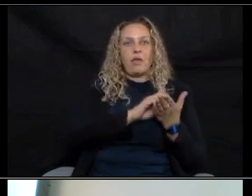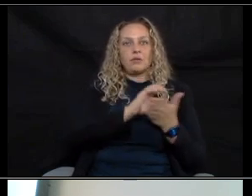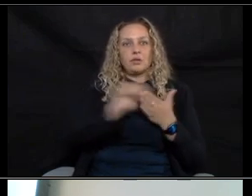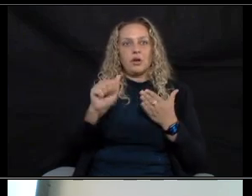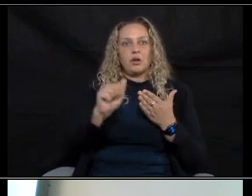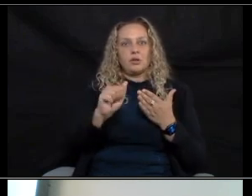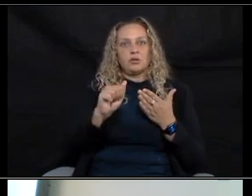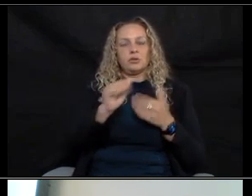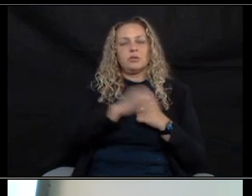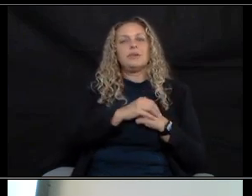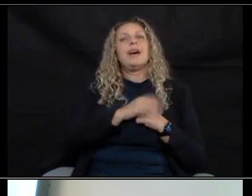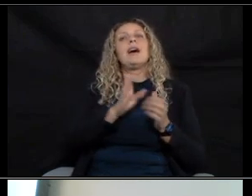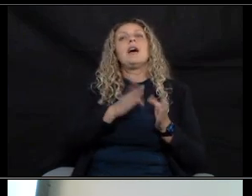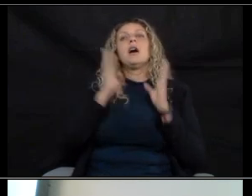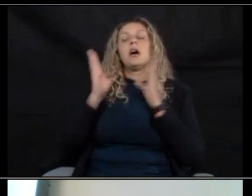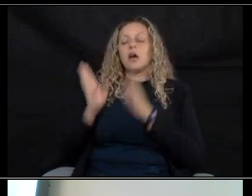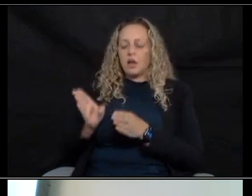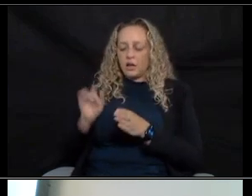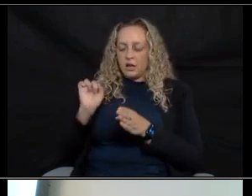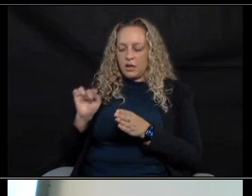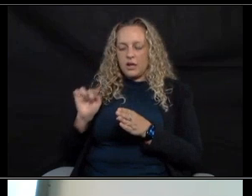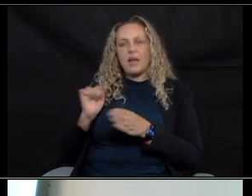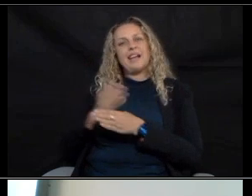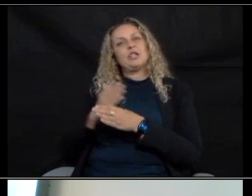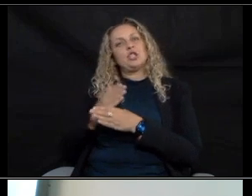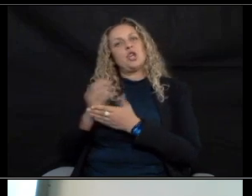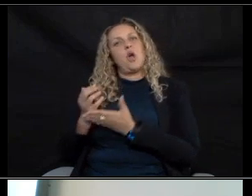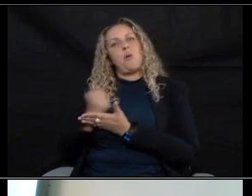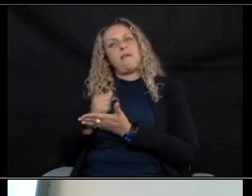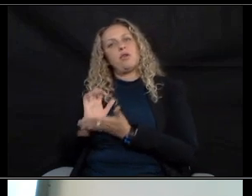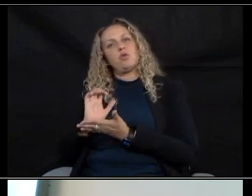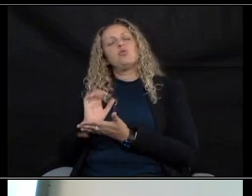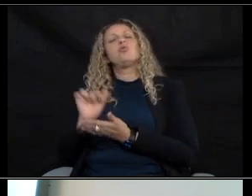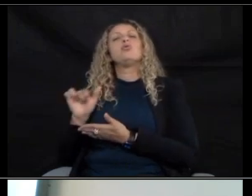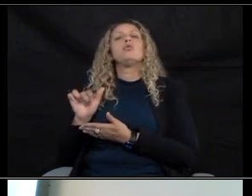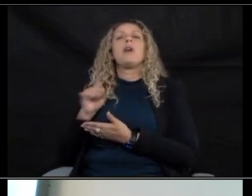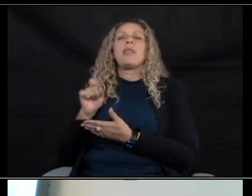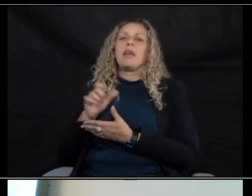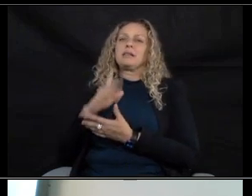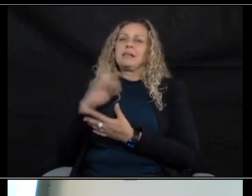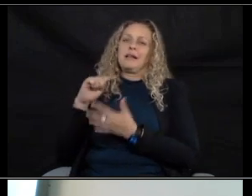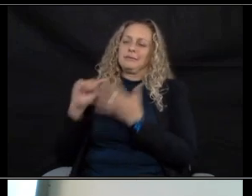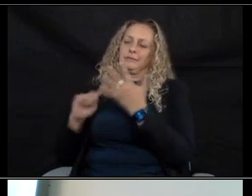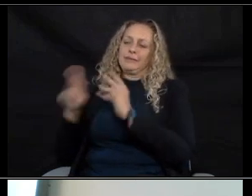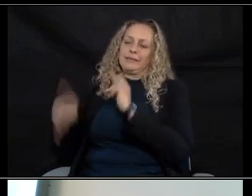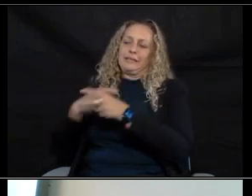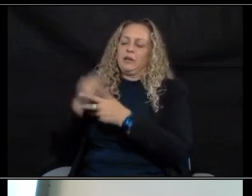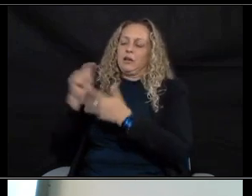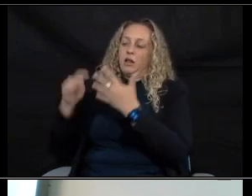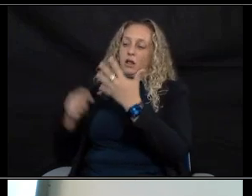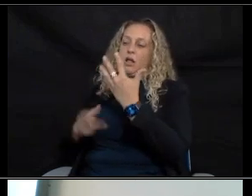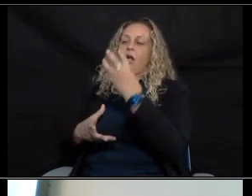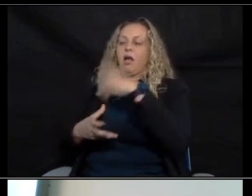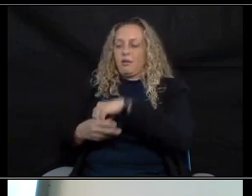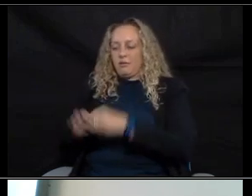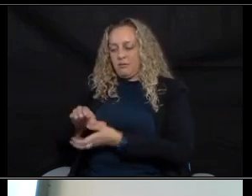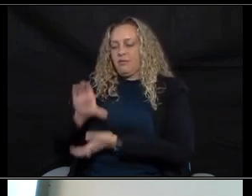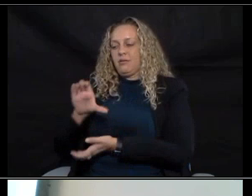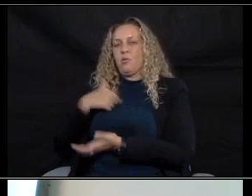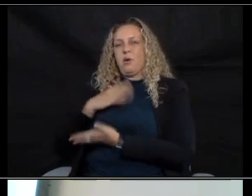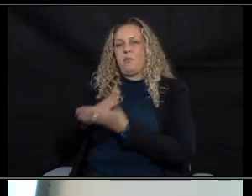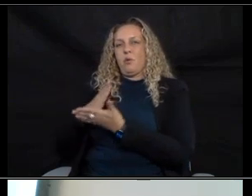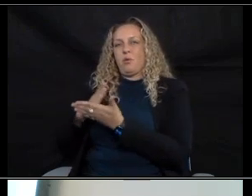$900,000, and our shared revenues, which is a bundle of different types of revenues collected by the state that we get portions